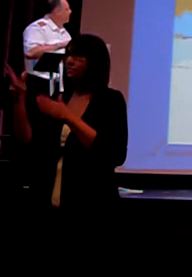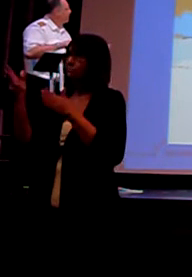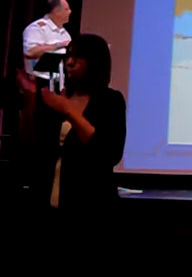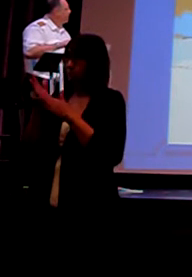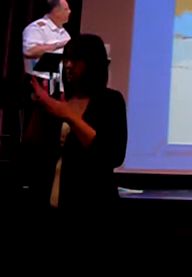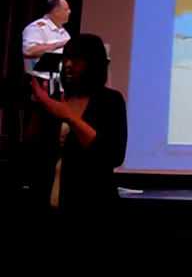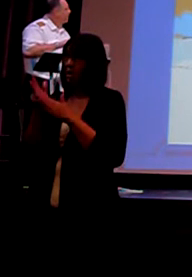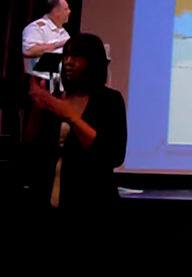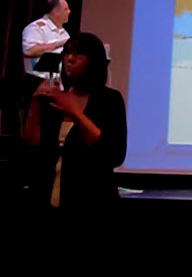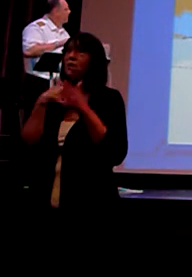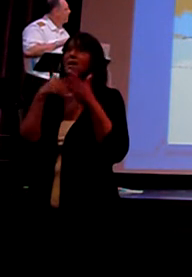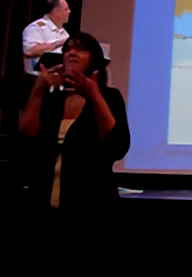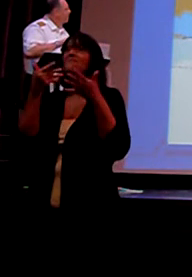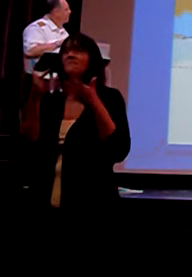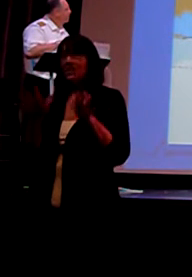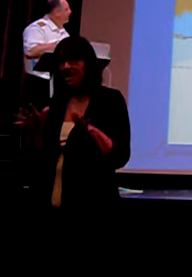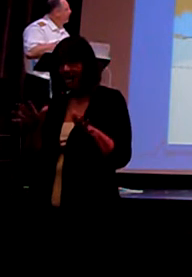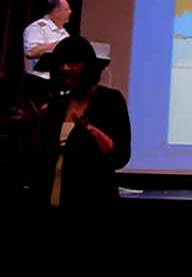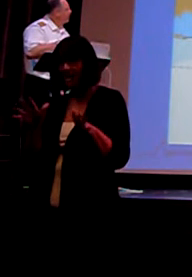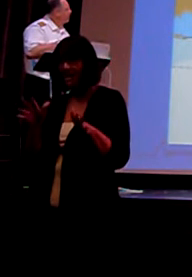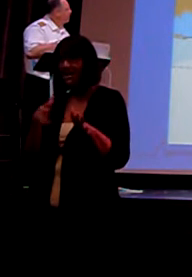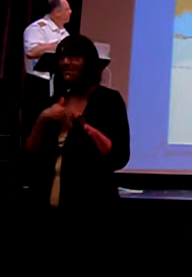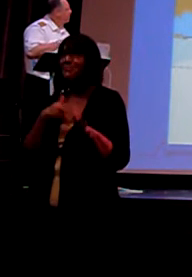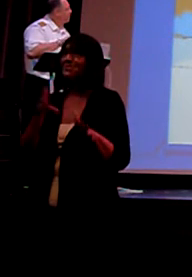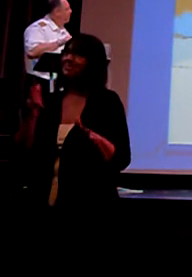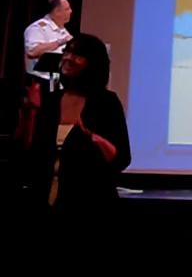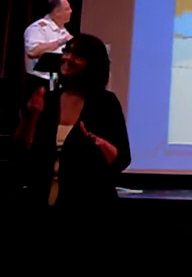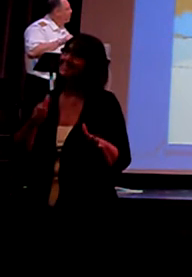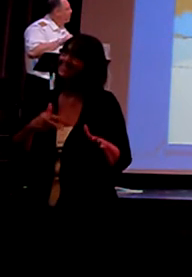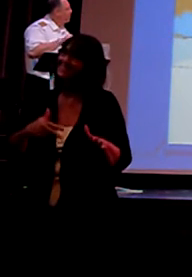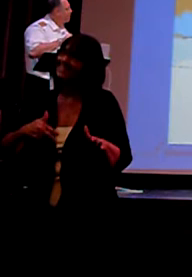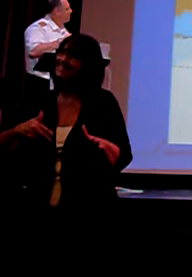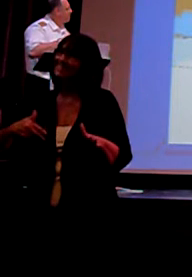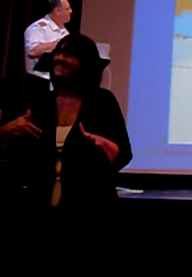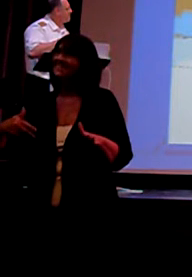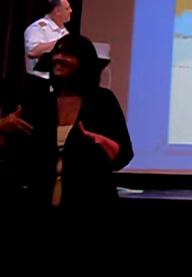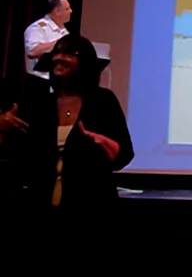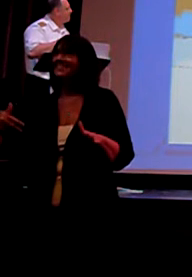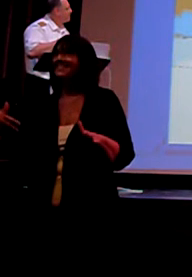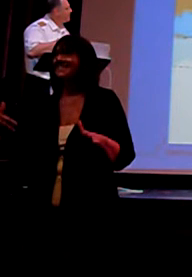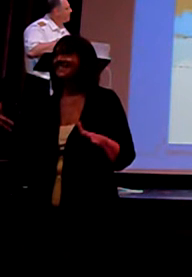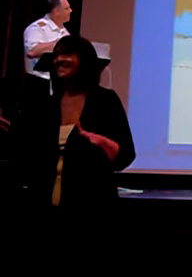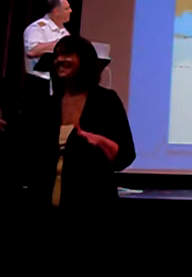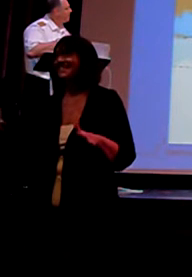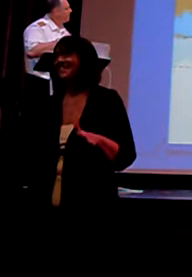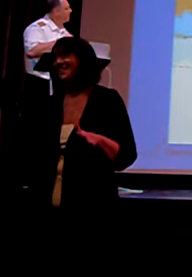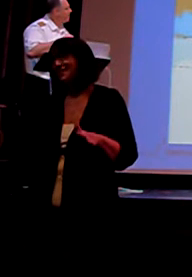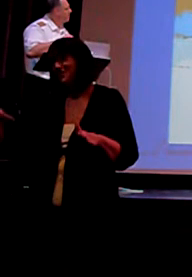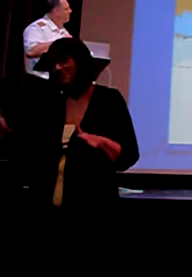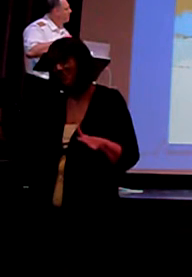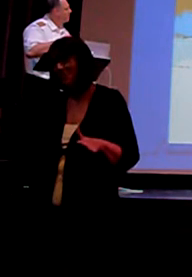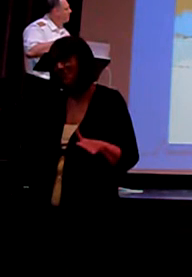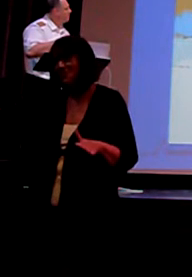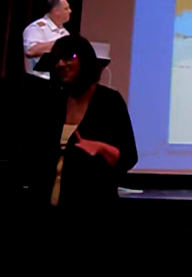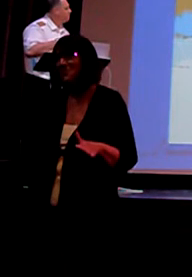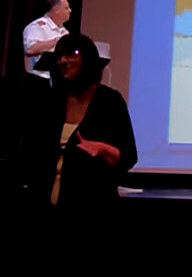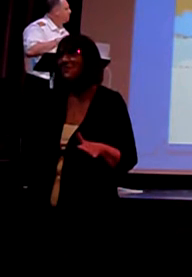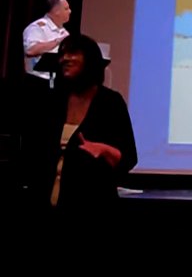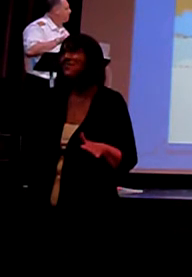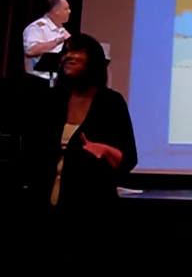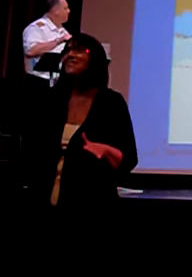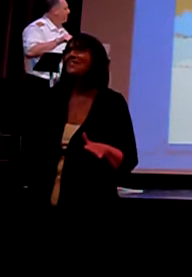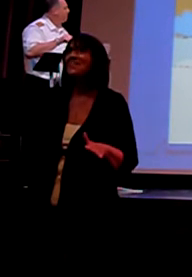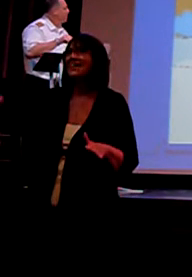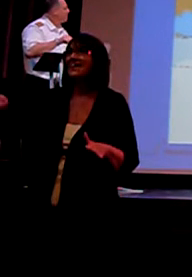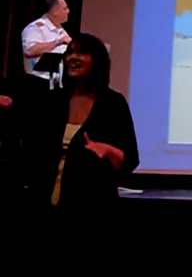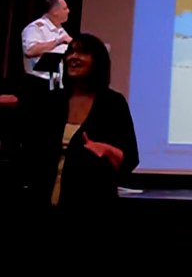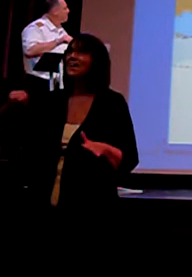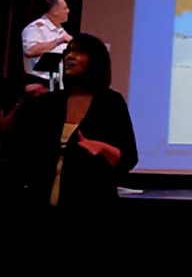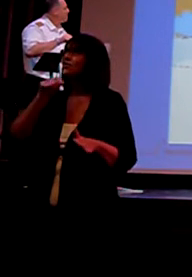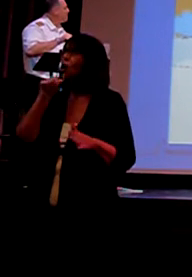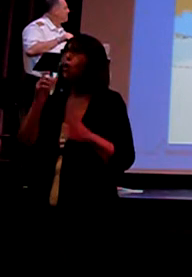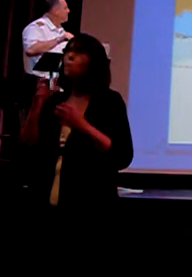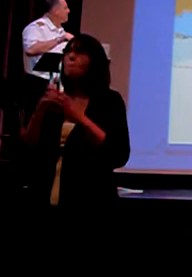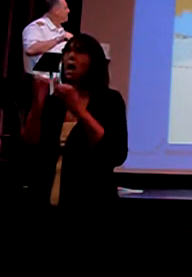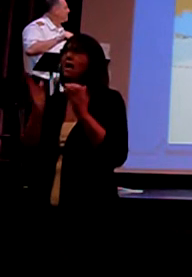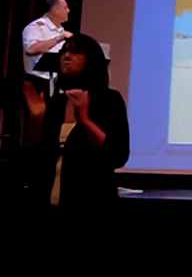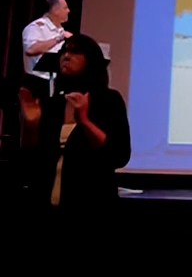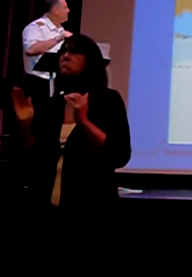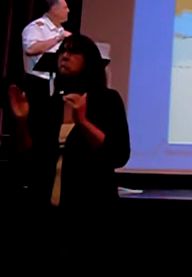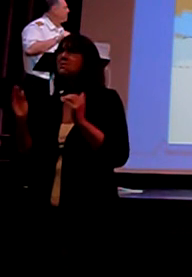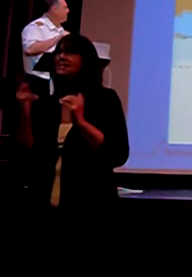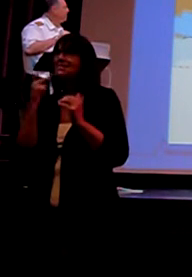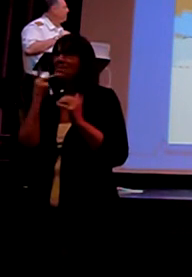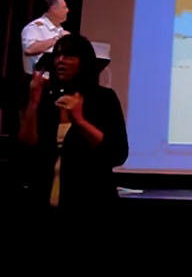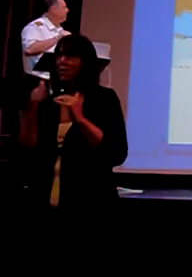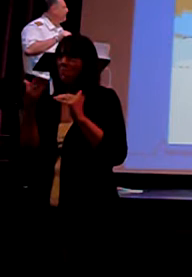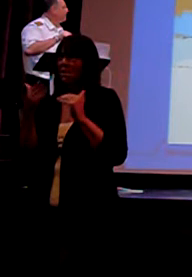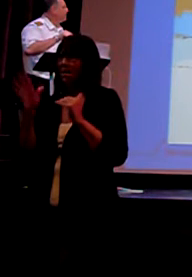Then when we're done for the day, we back out and we turn in this turning circle here. Don't turn that much because, as you see,